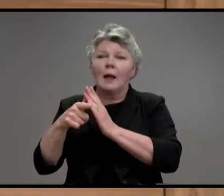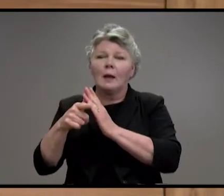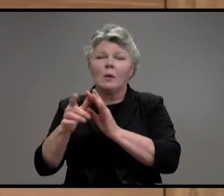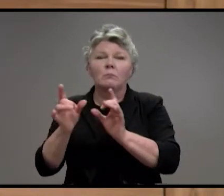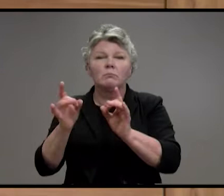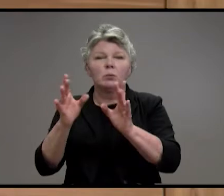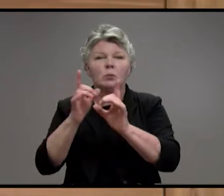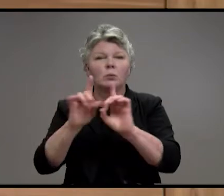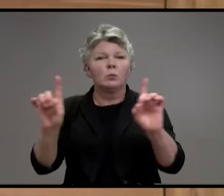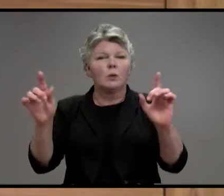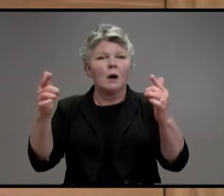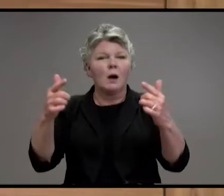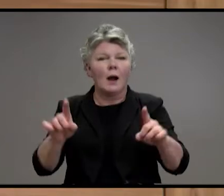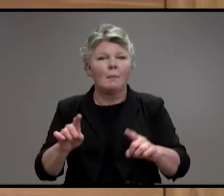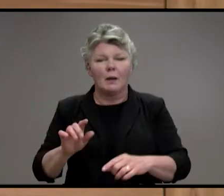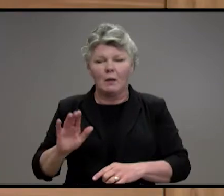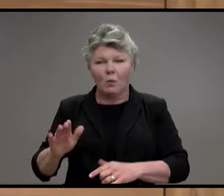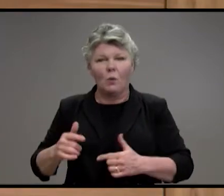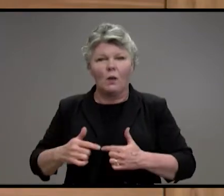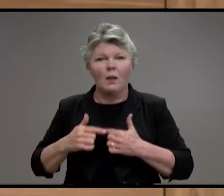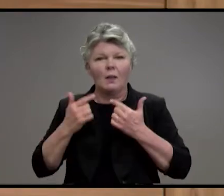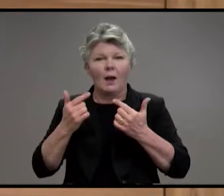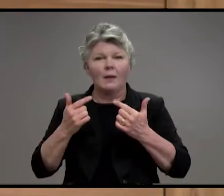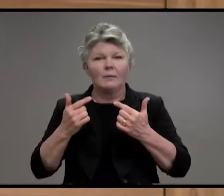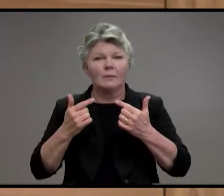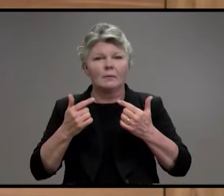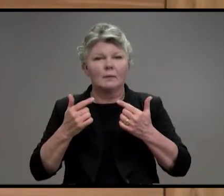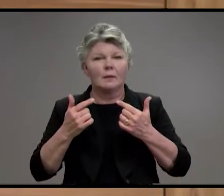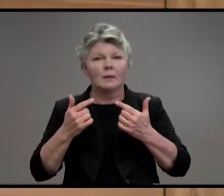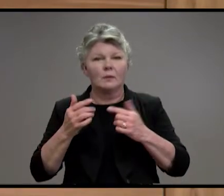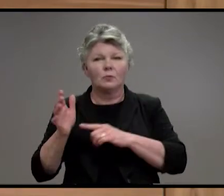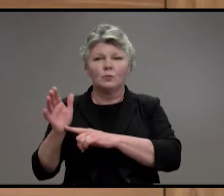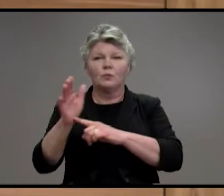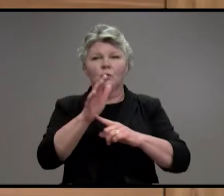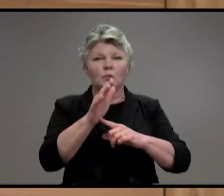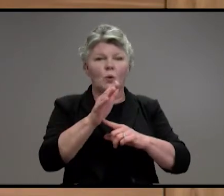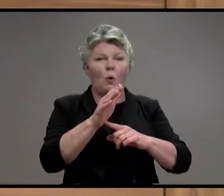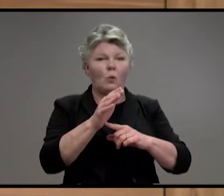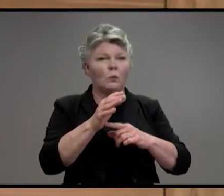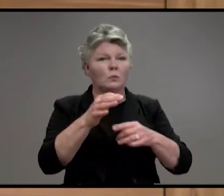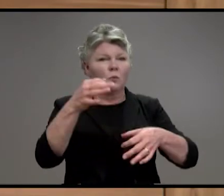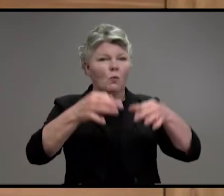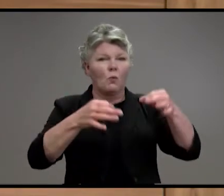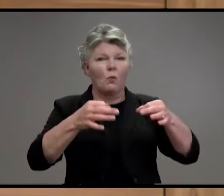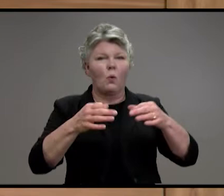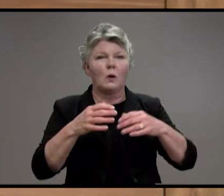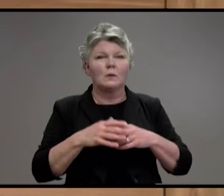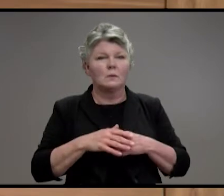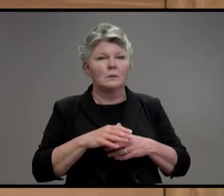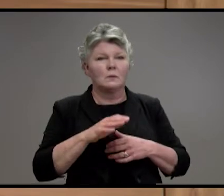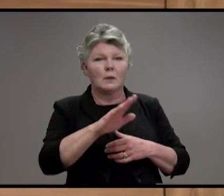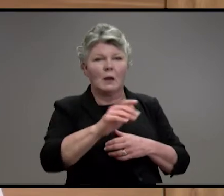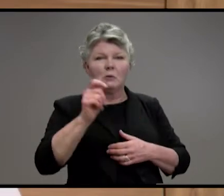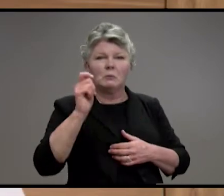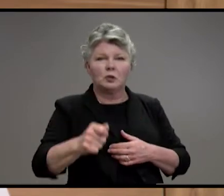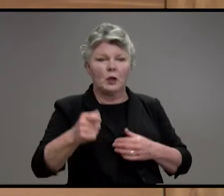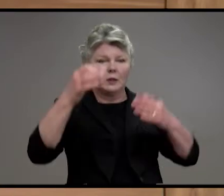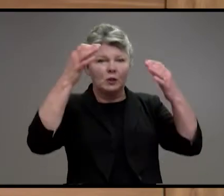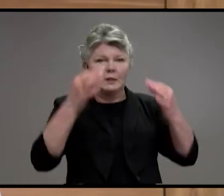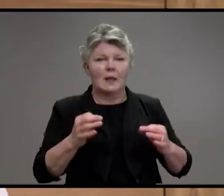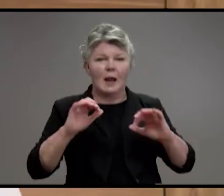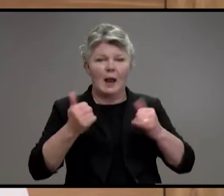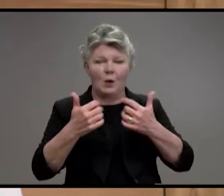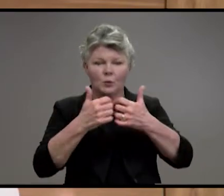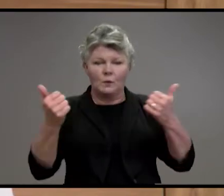divorce, exposing her life to the scrutiny of a court so that a judge can decide how to divide her property and children between